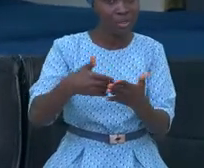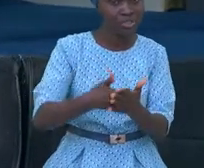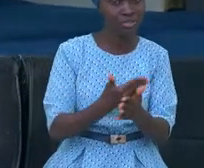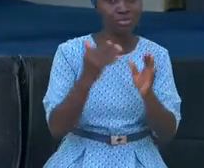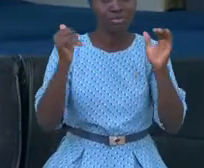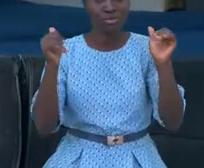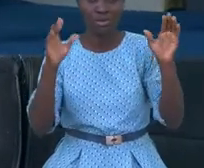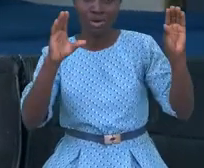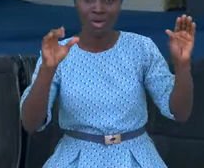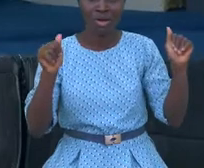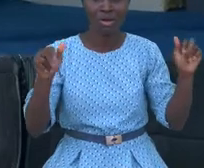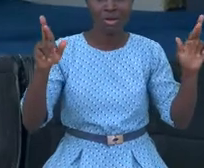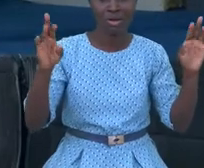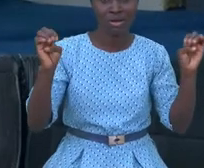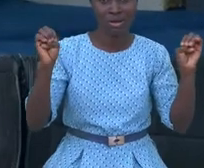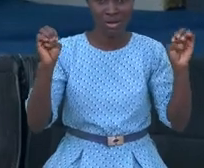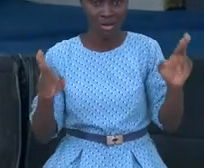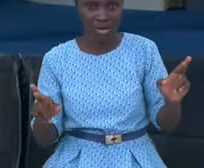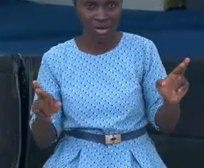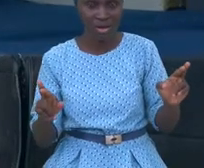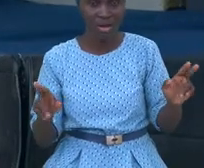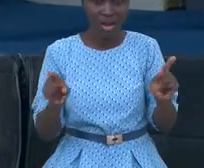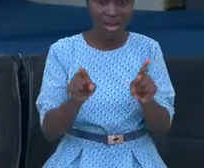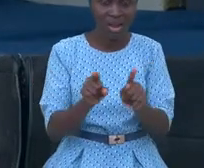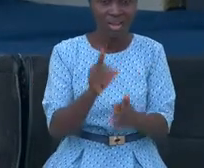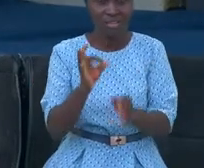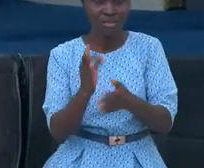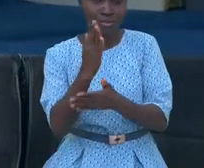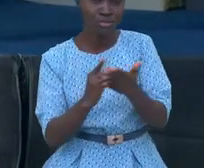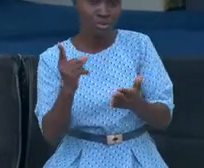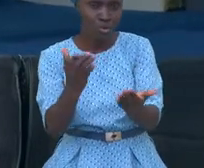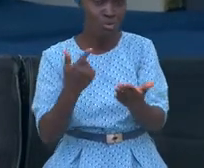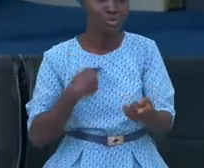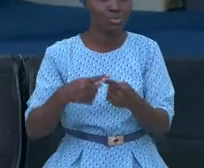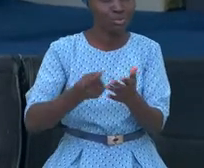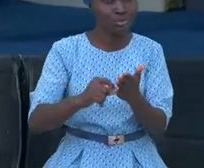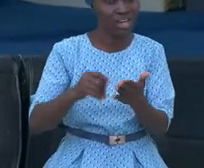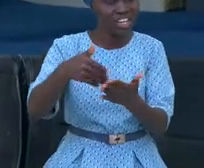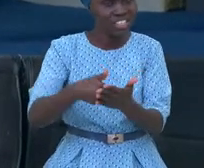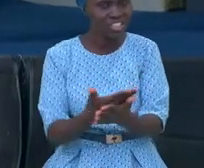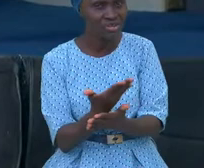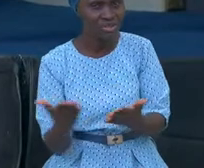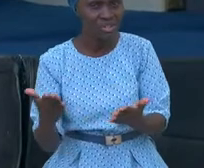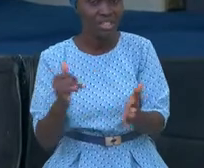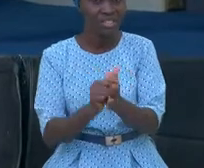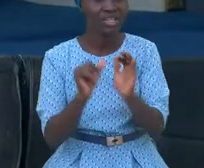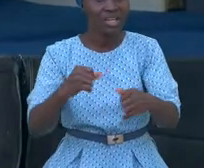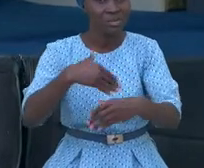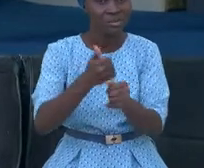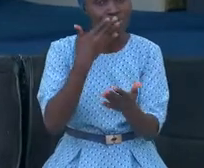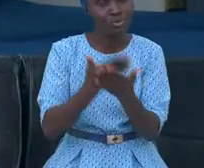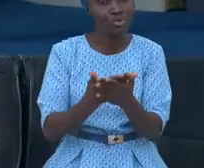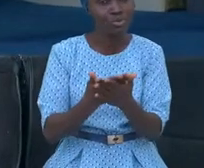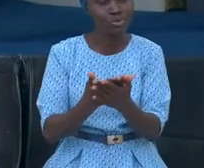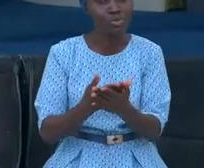somebody wanting to write a new thing that will make history in our world. And he has